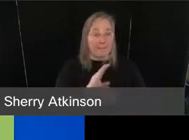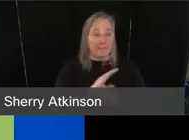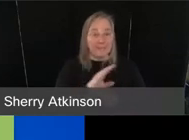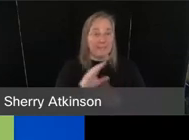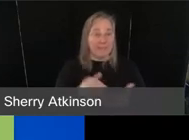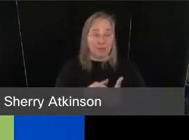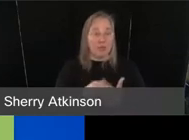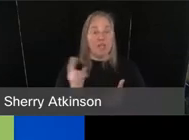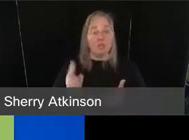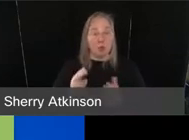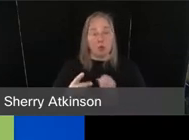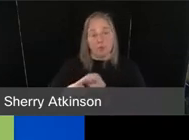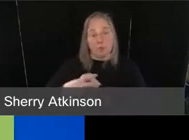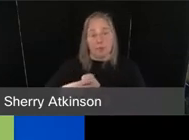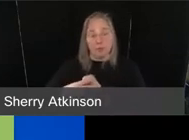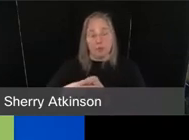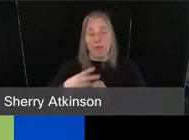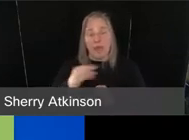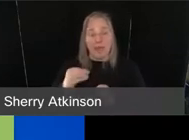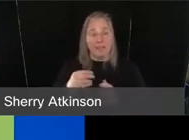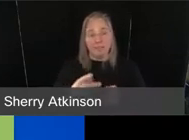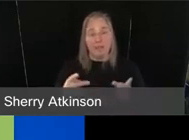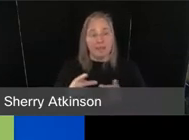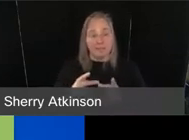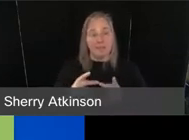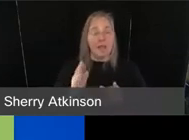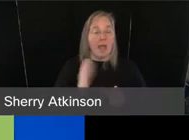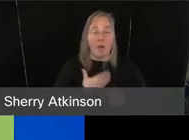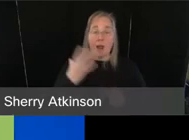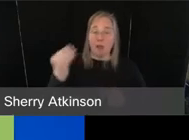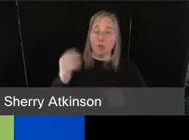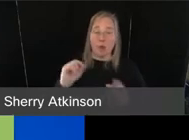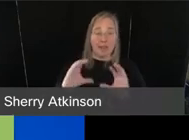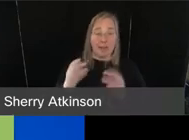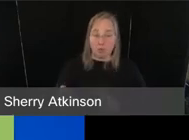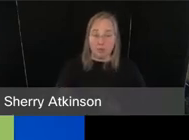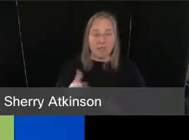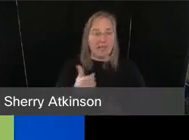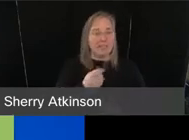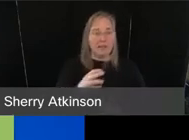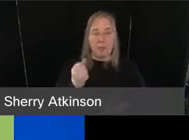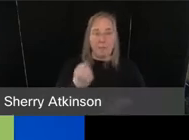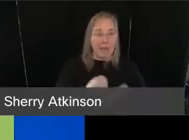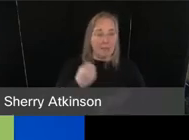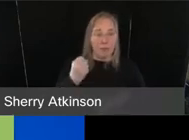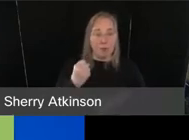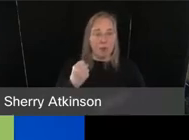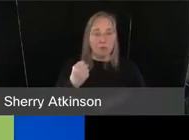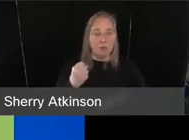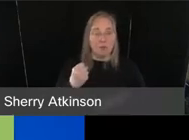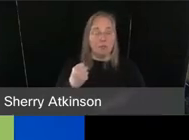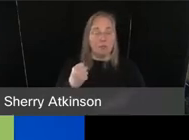and spaces, our outdoor classrooms, several passport centers, and more.